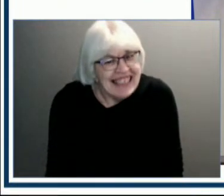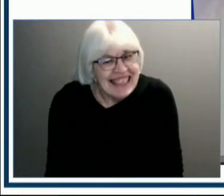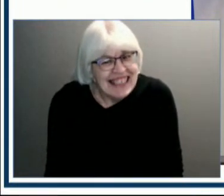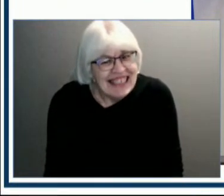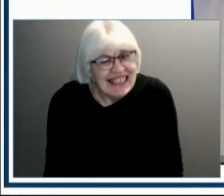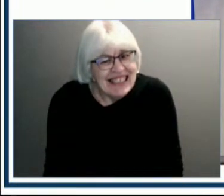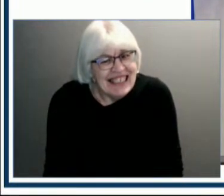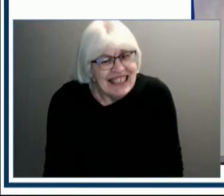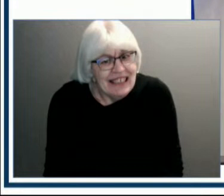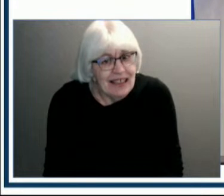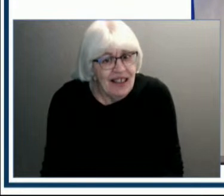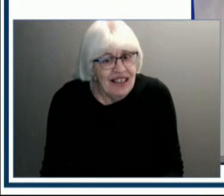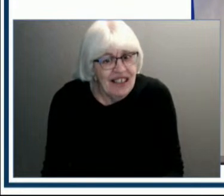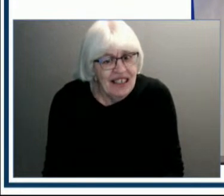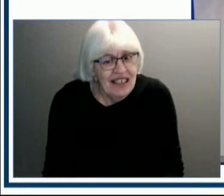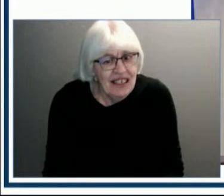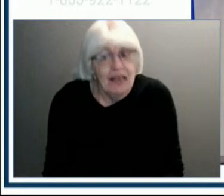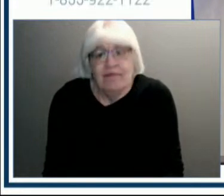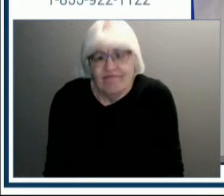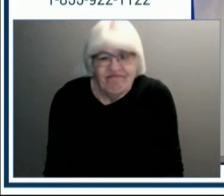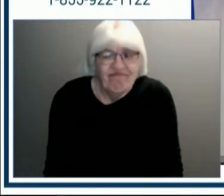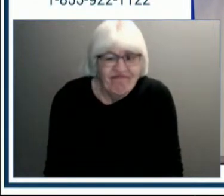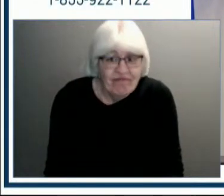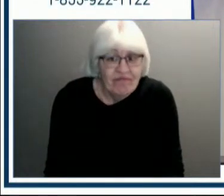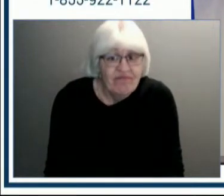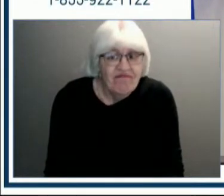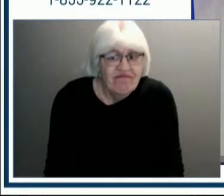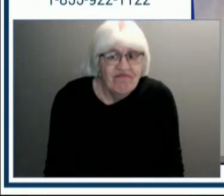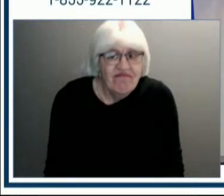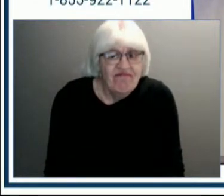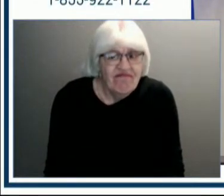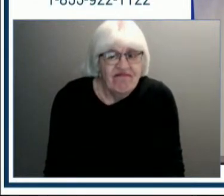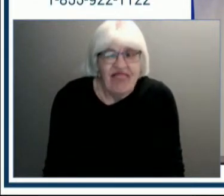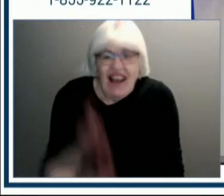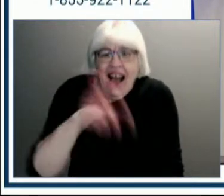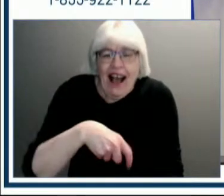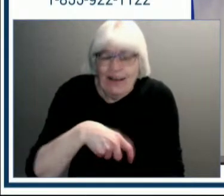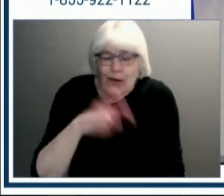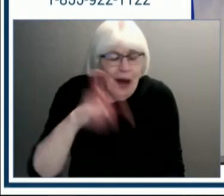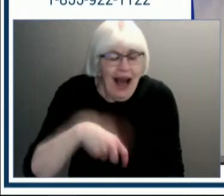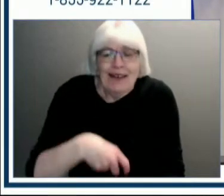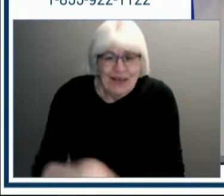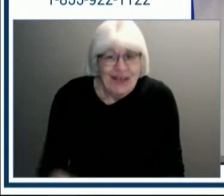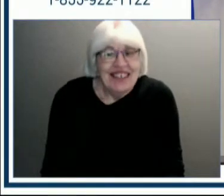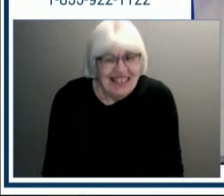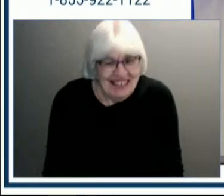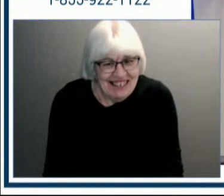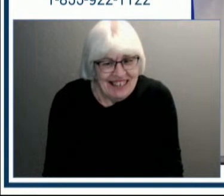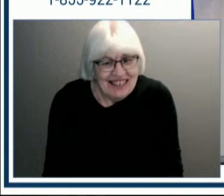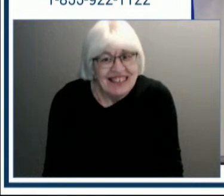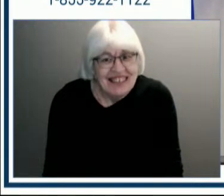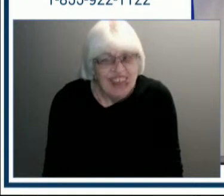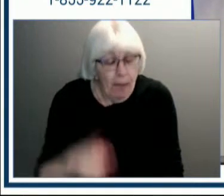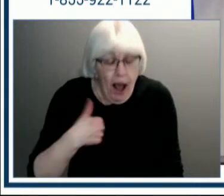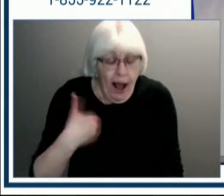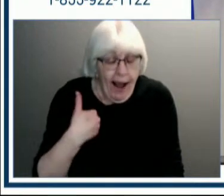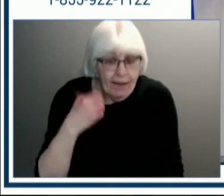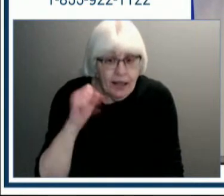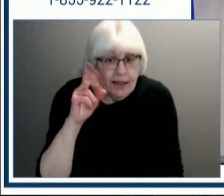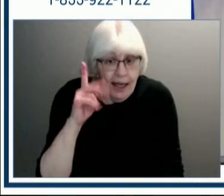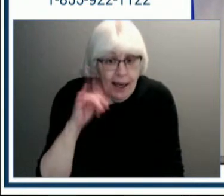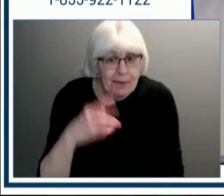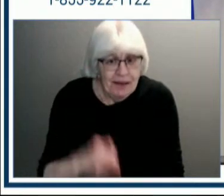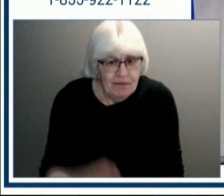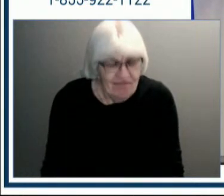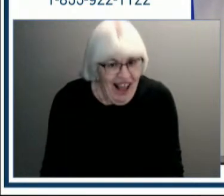safe. That said, we believe that with this 1 week, government can take steps to increase public confidence even